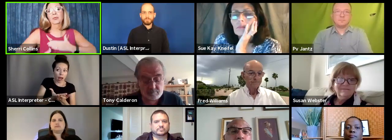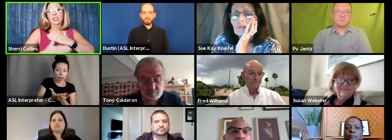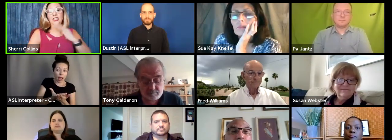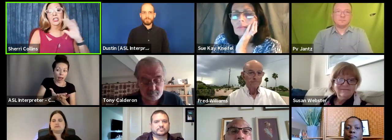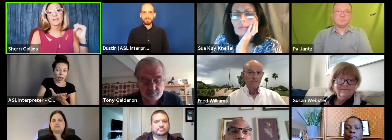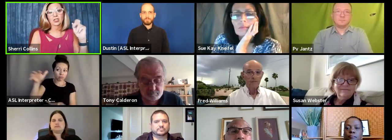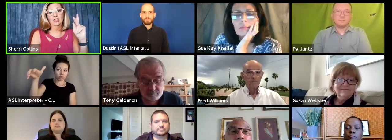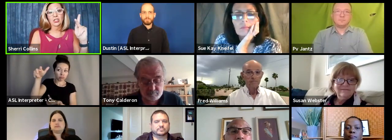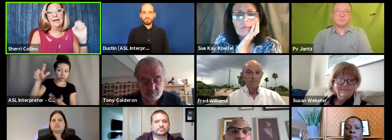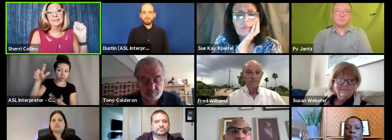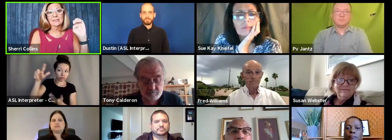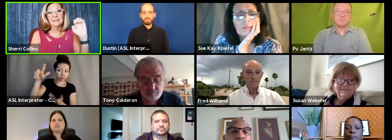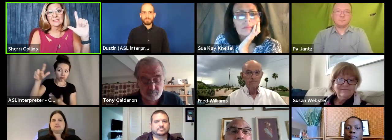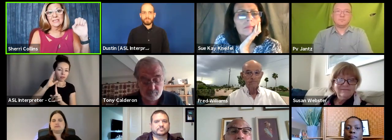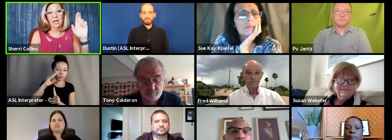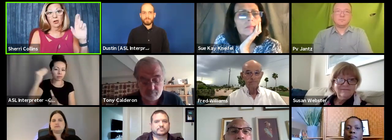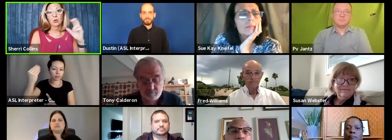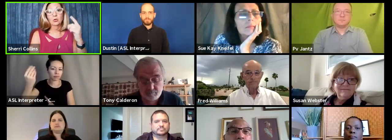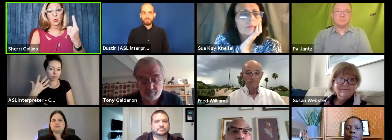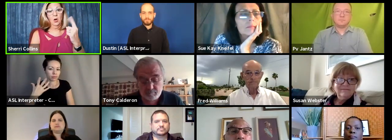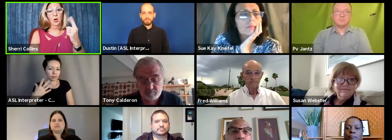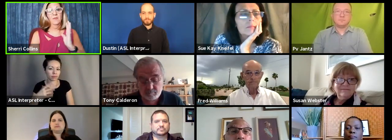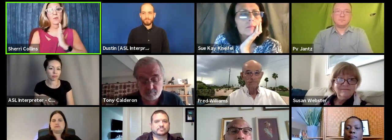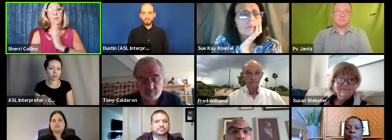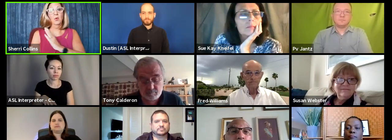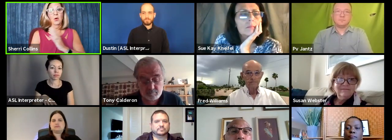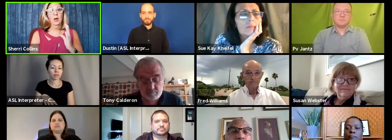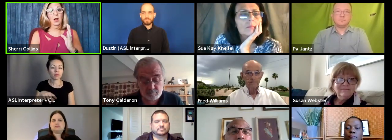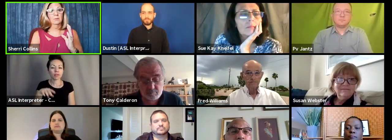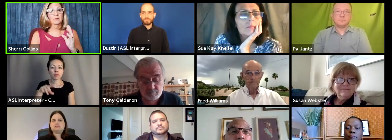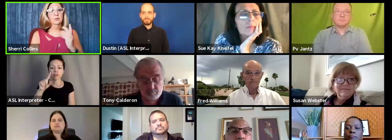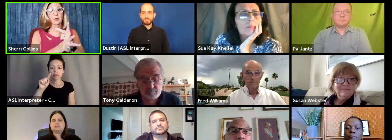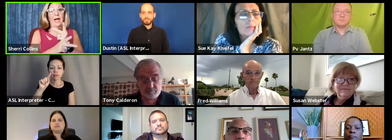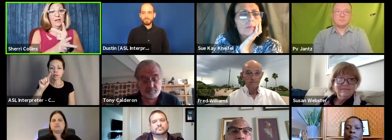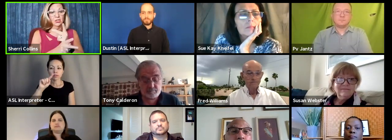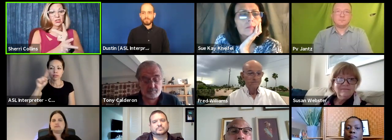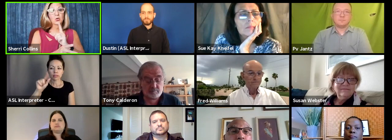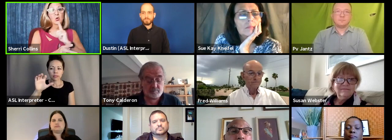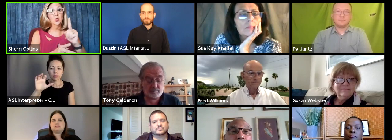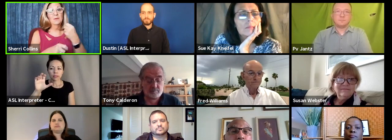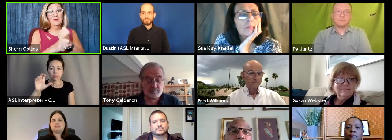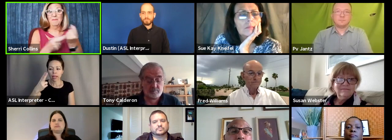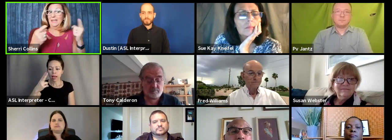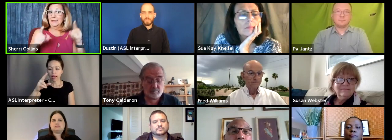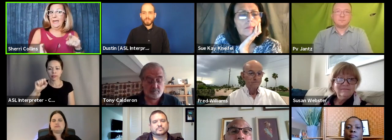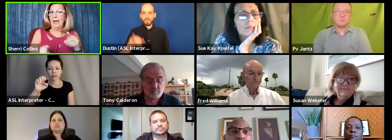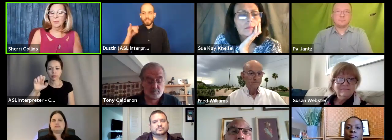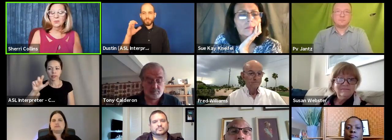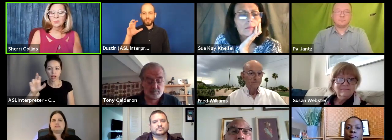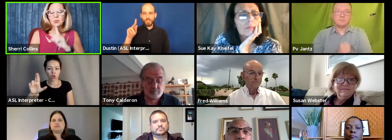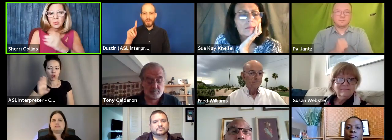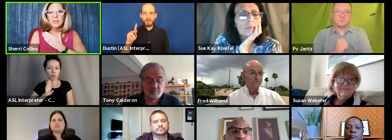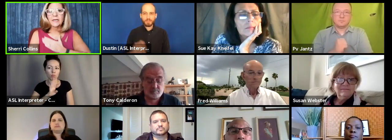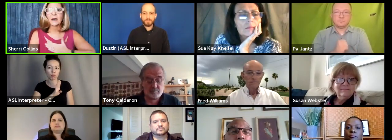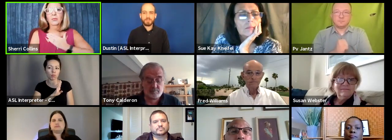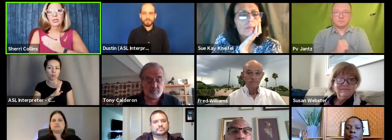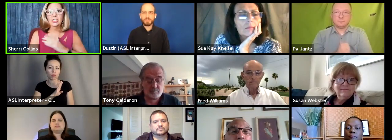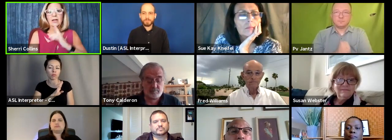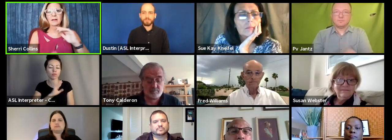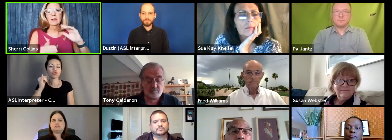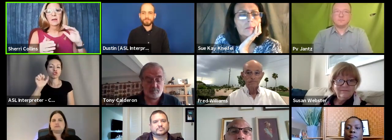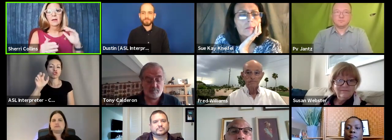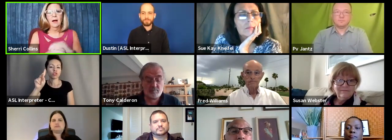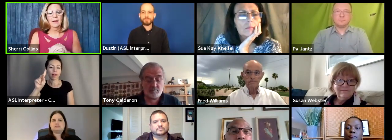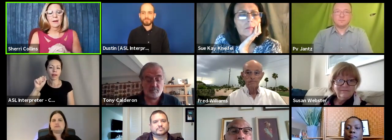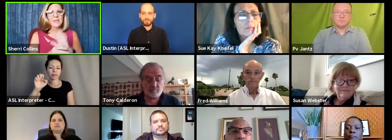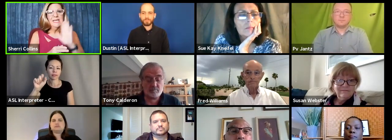really appreciate Jack Steller, who's one of the board supervisors who made this happen. So really